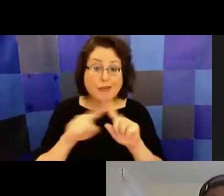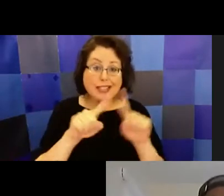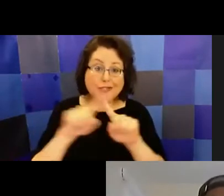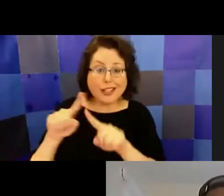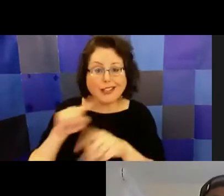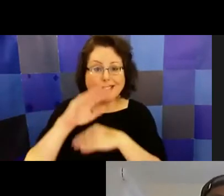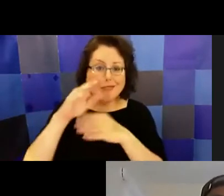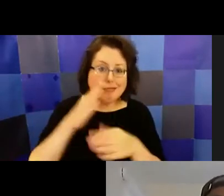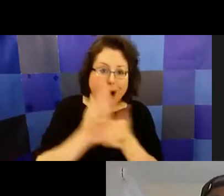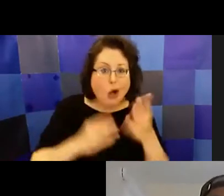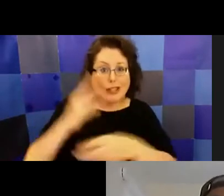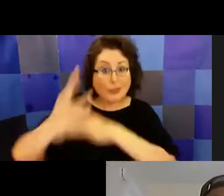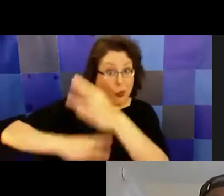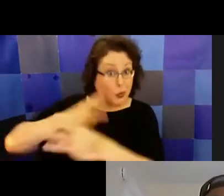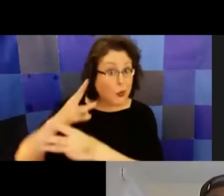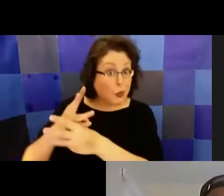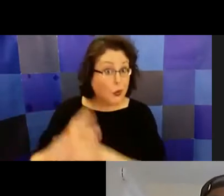the world,